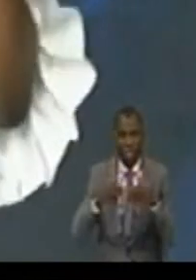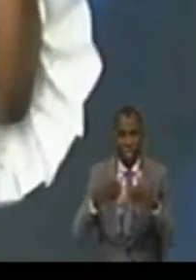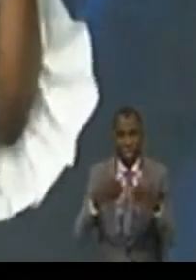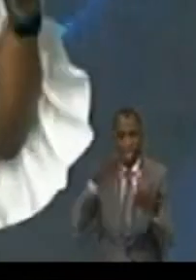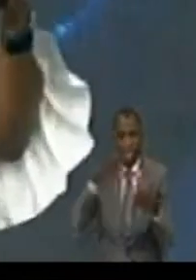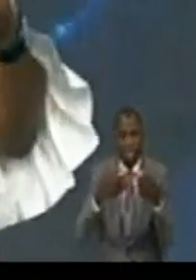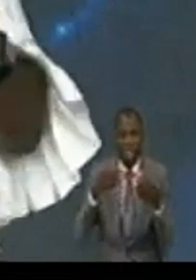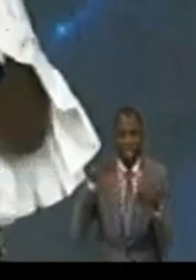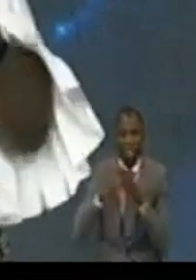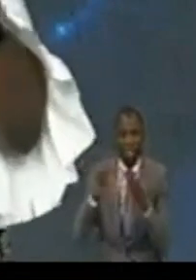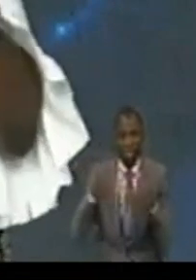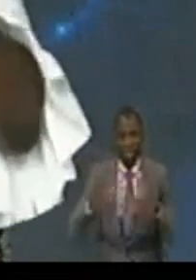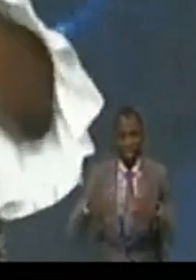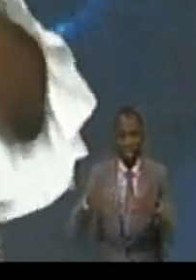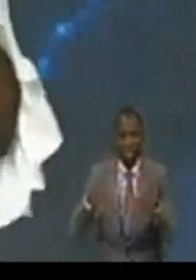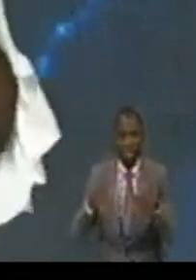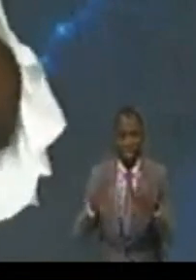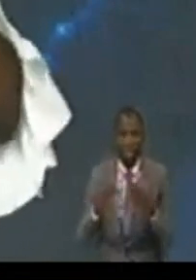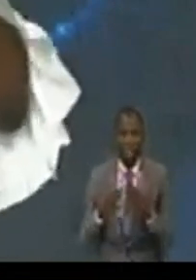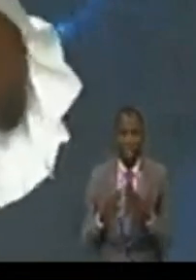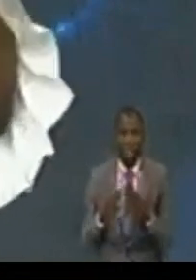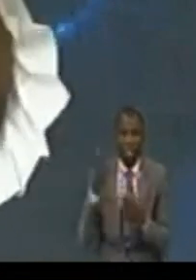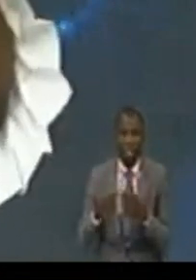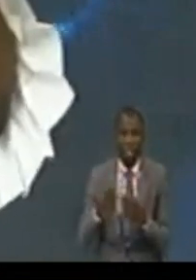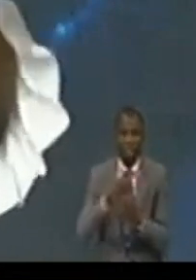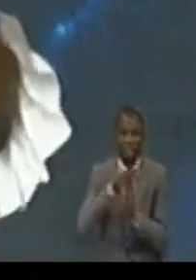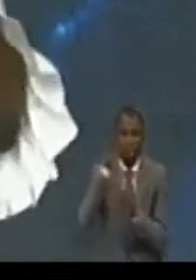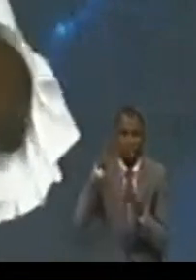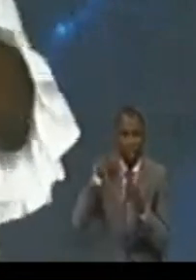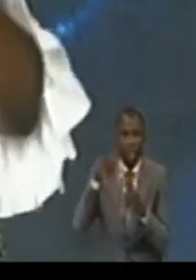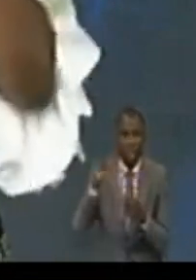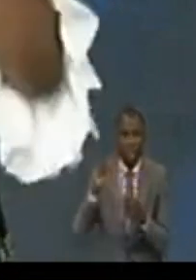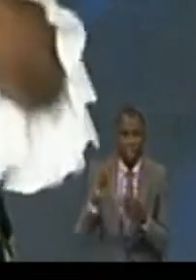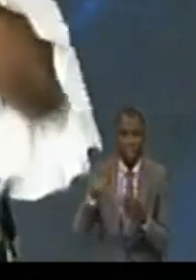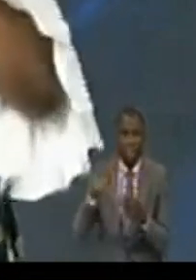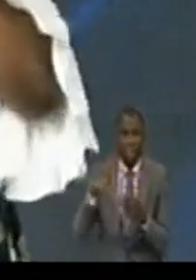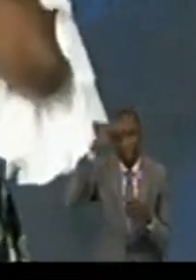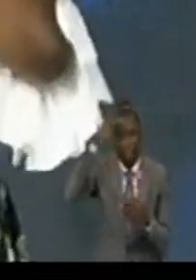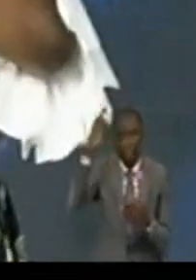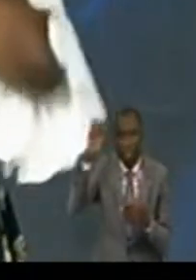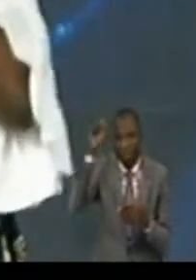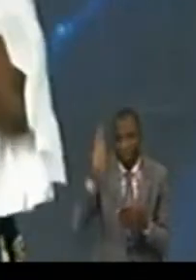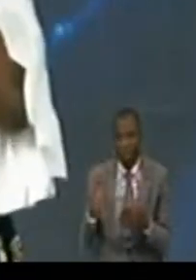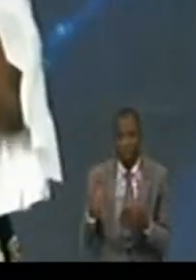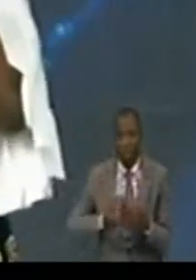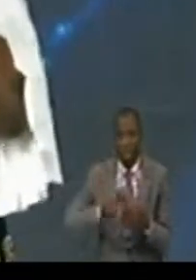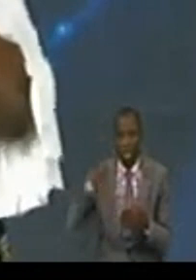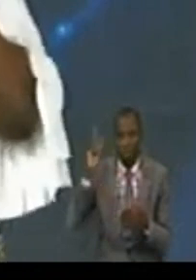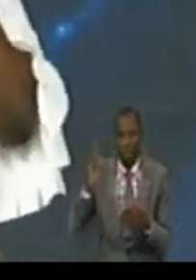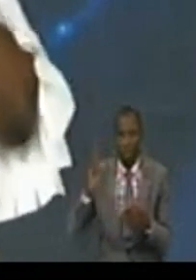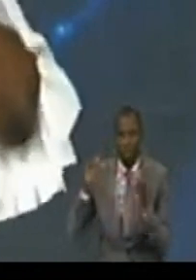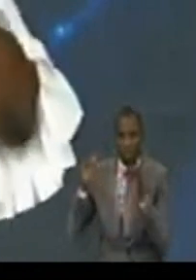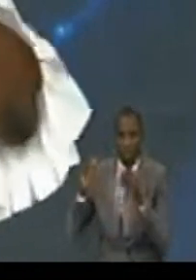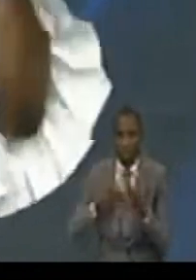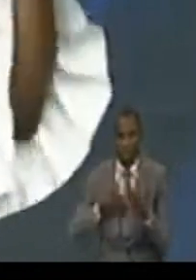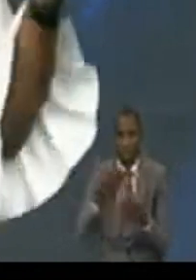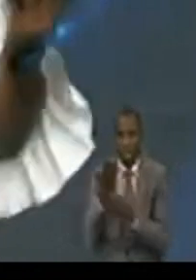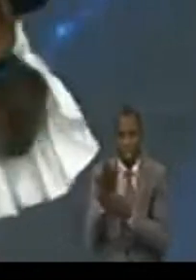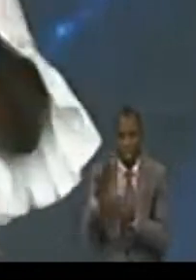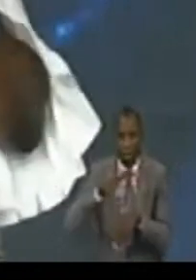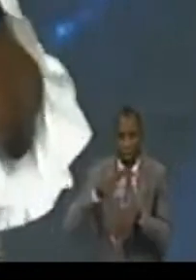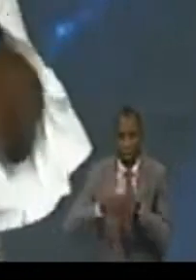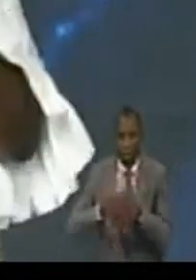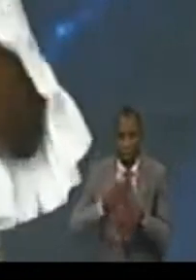On the first day, when the man of God prays, I will put my hand on my chest, knowing fully well that I have